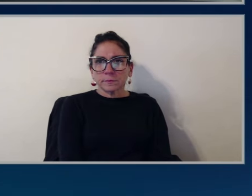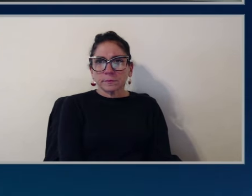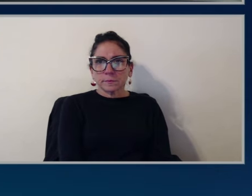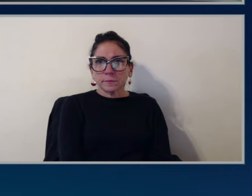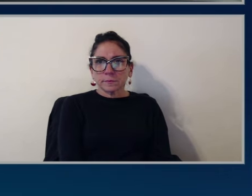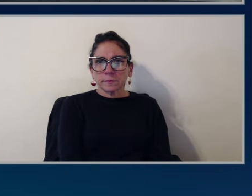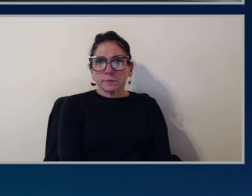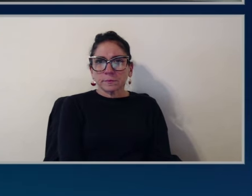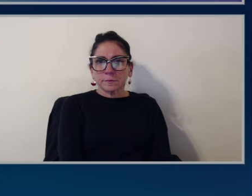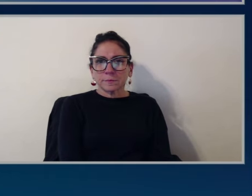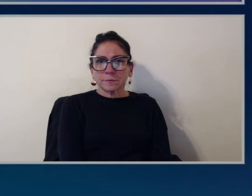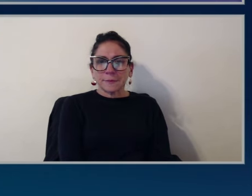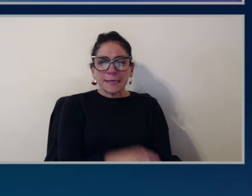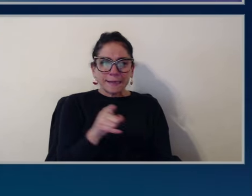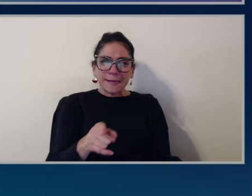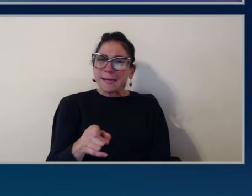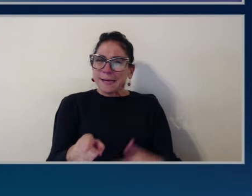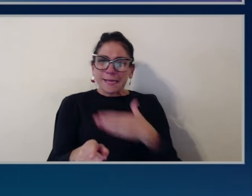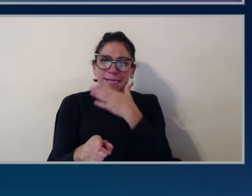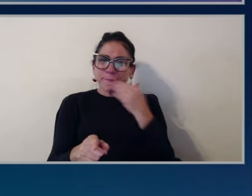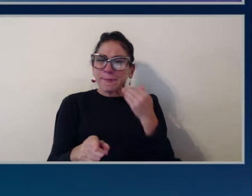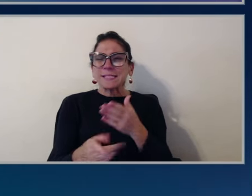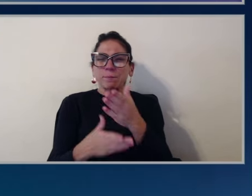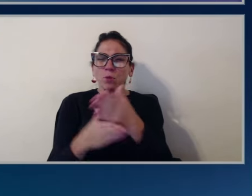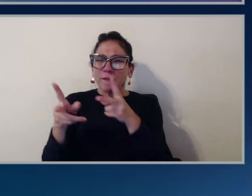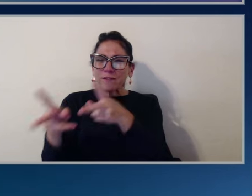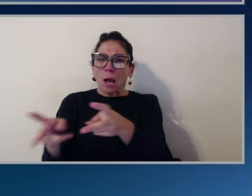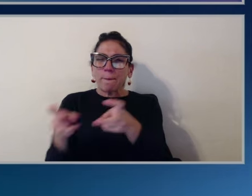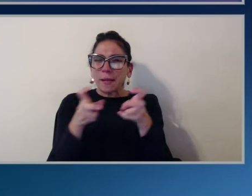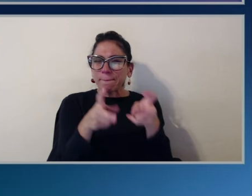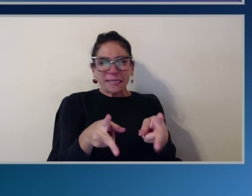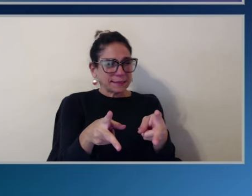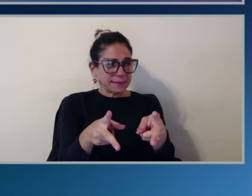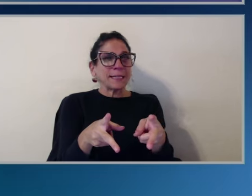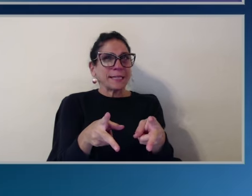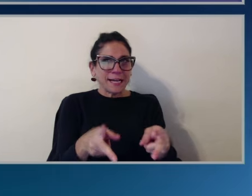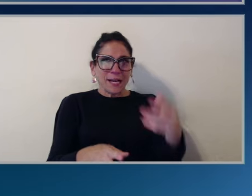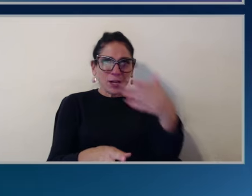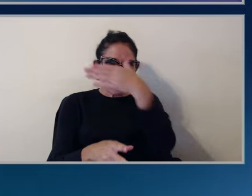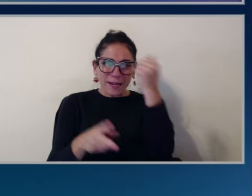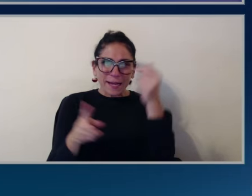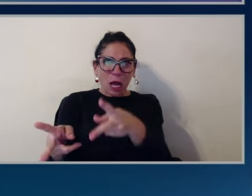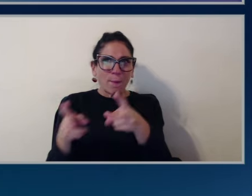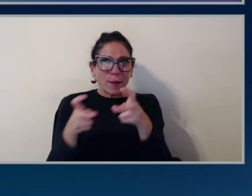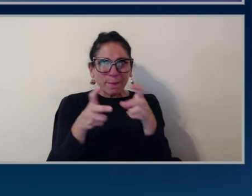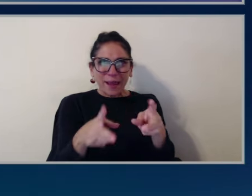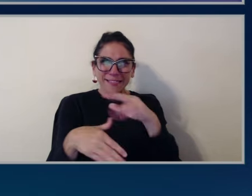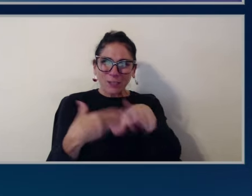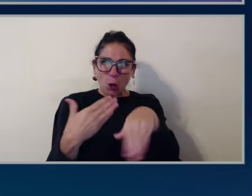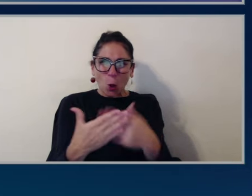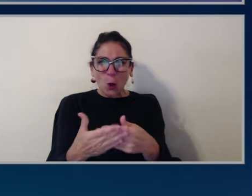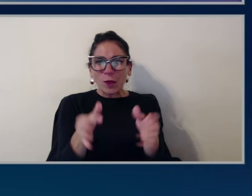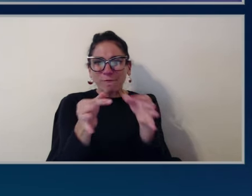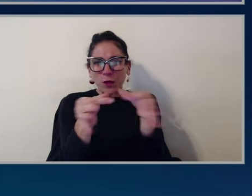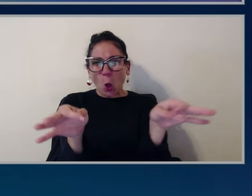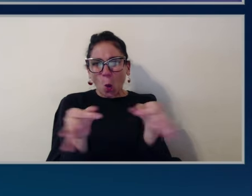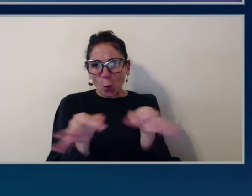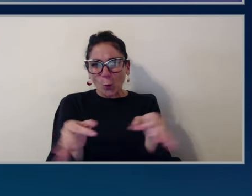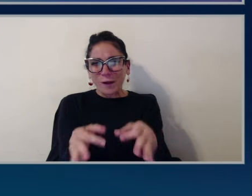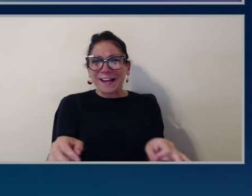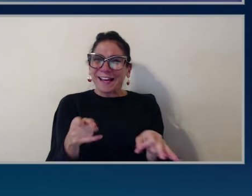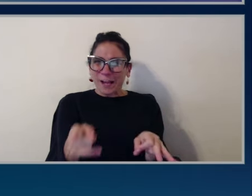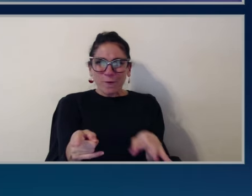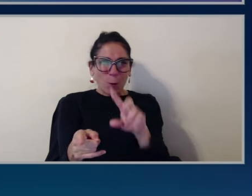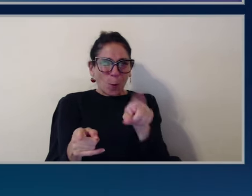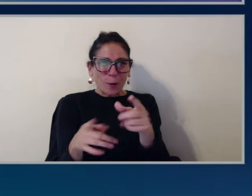This is the best part of copy pasting code is when you forget to copy paste all the code. That's nice. Or if you only do